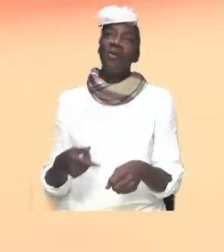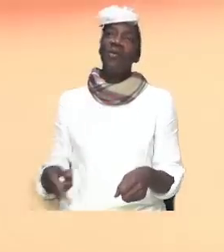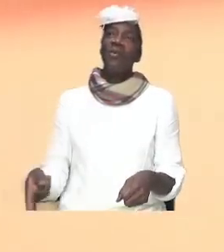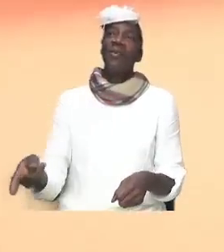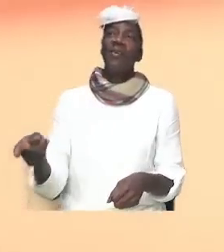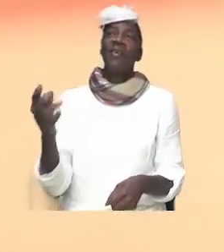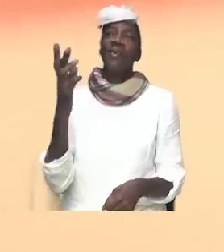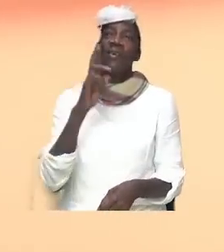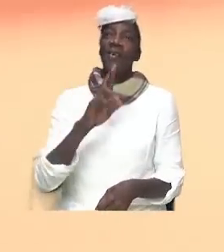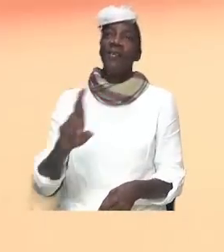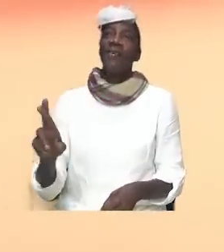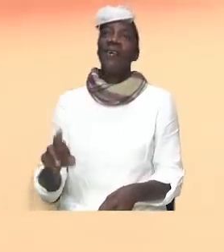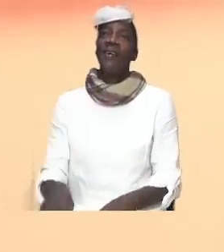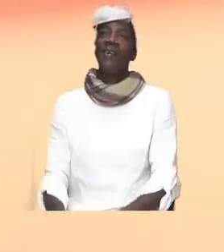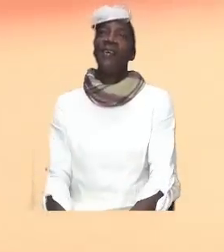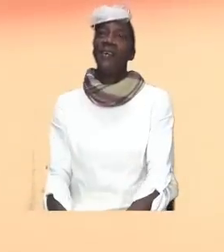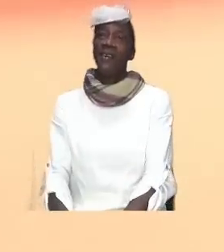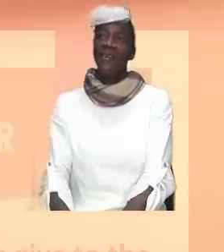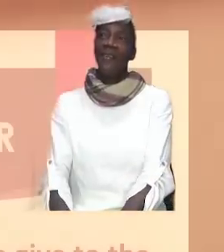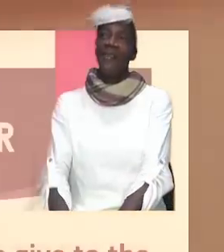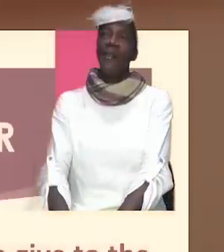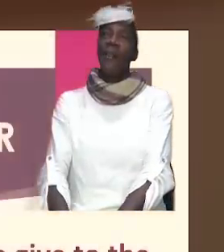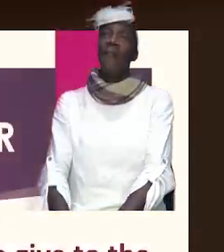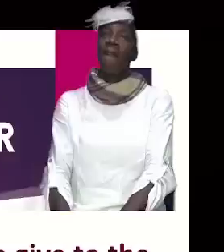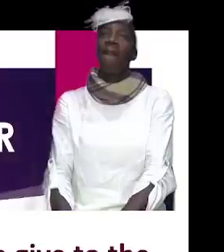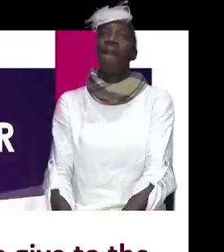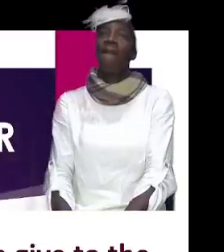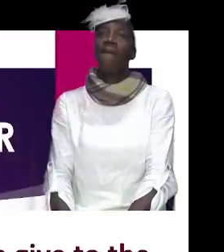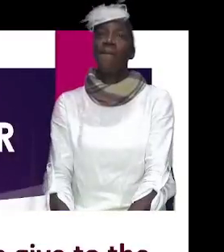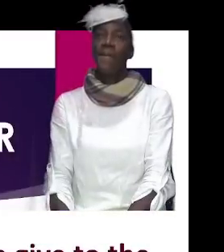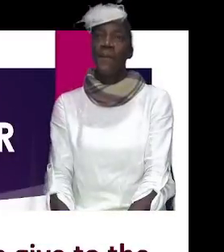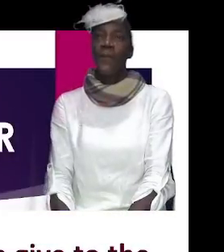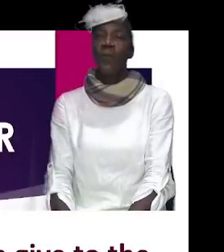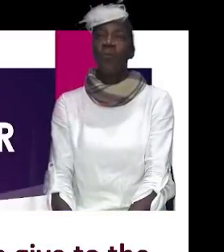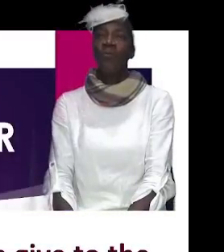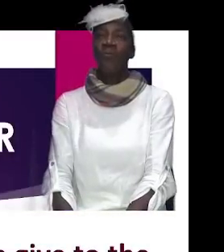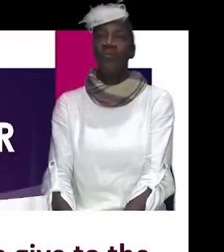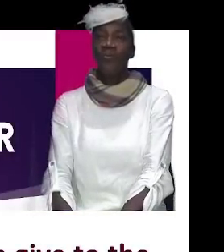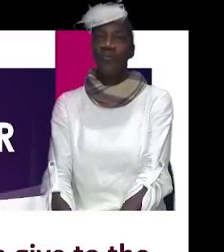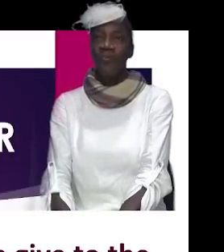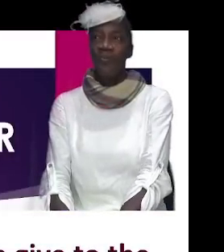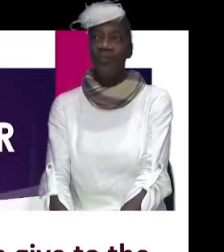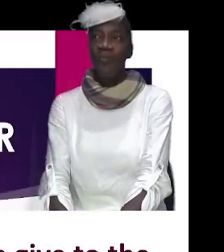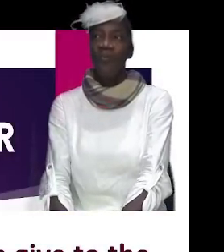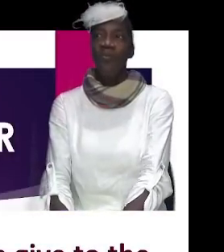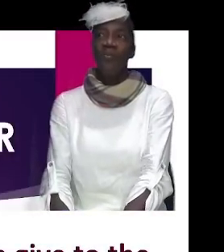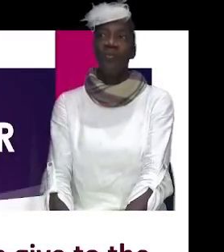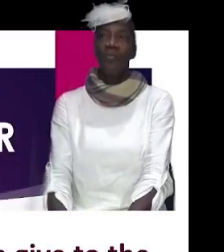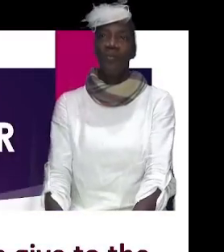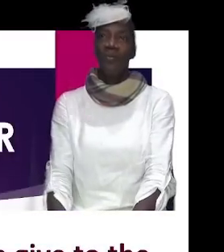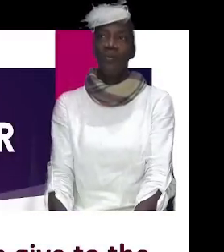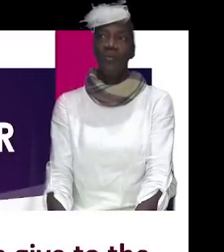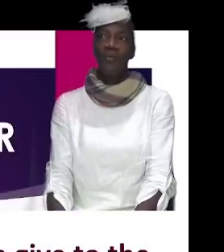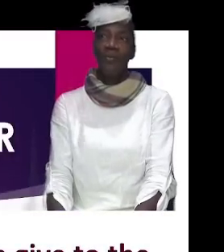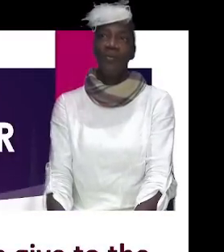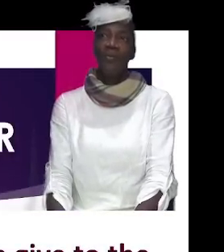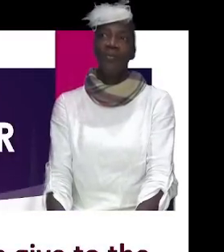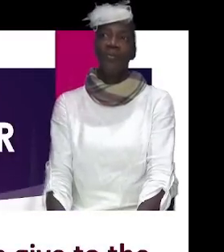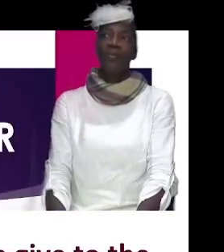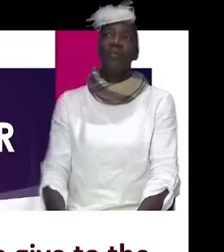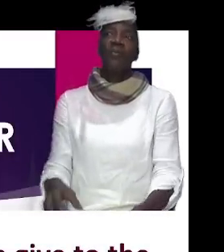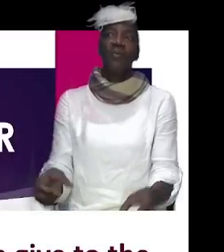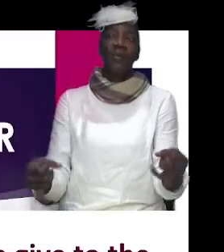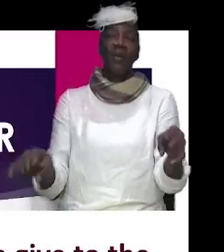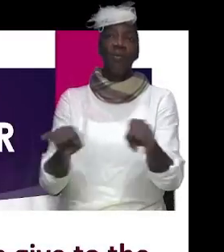screen up at this time, our hospitality. So it is important that we